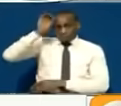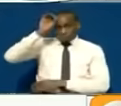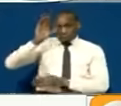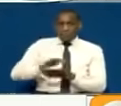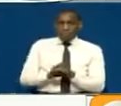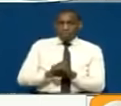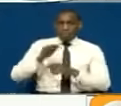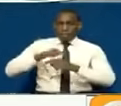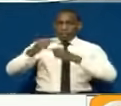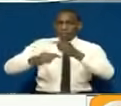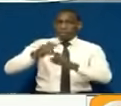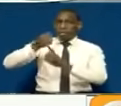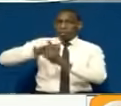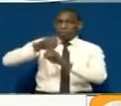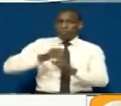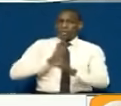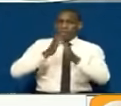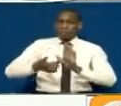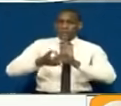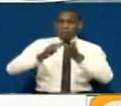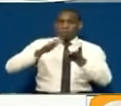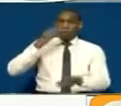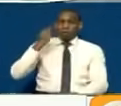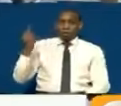it gains traction. Sam Ogina reports.